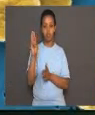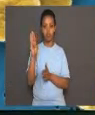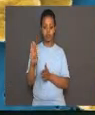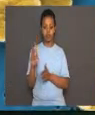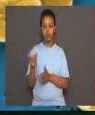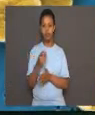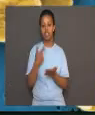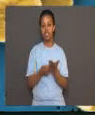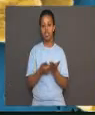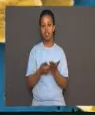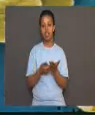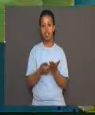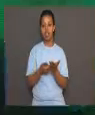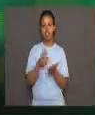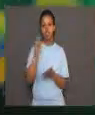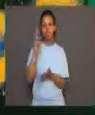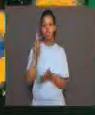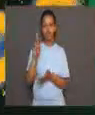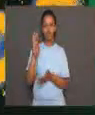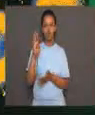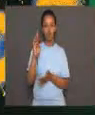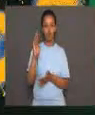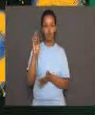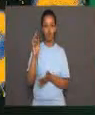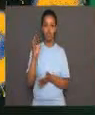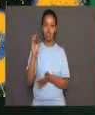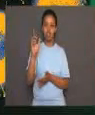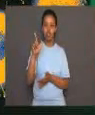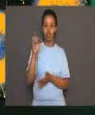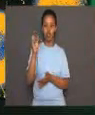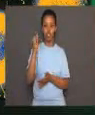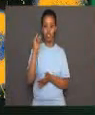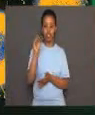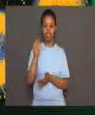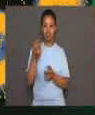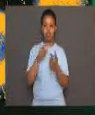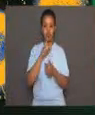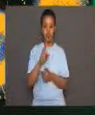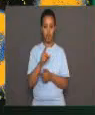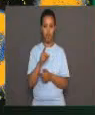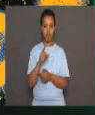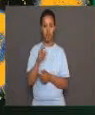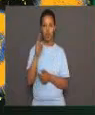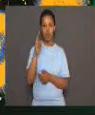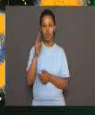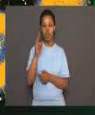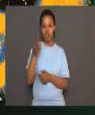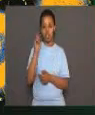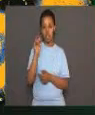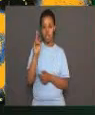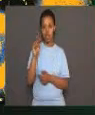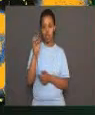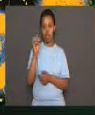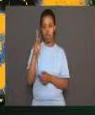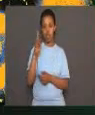that causes tuberculosis, and Haemophilus ducreyi, the bacterium